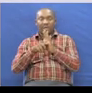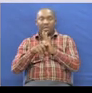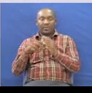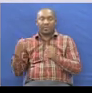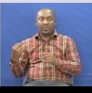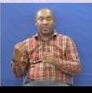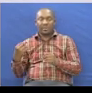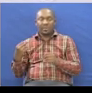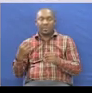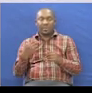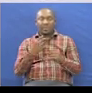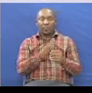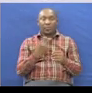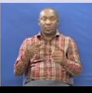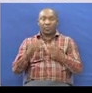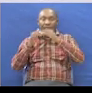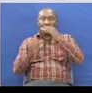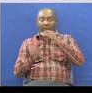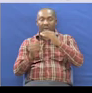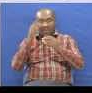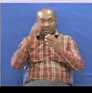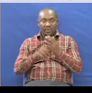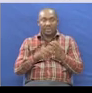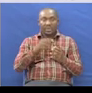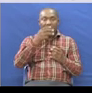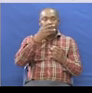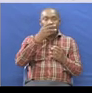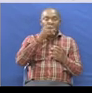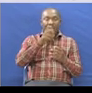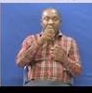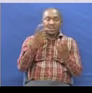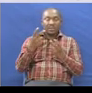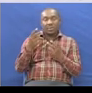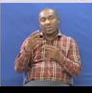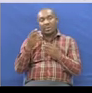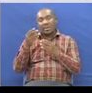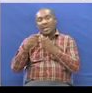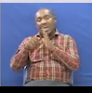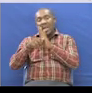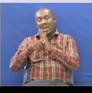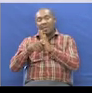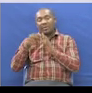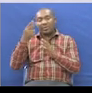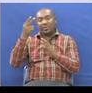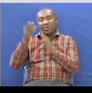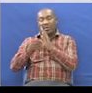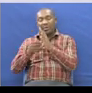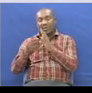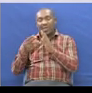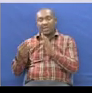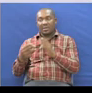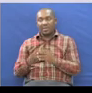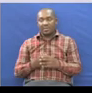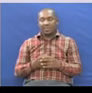2. Divided by 2 throughout, you will have x is equal to negative 2 over 3. Therefore, our value of x is